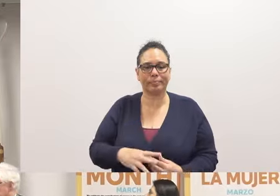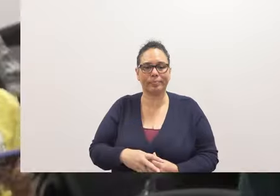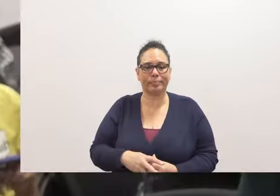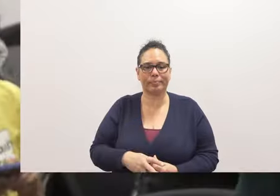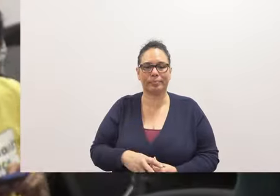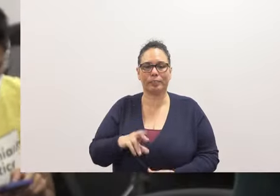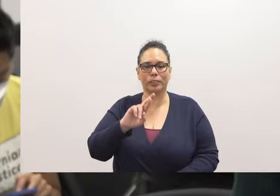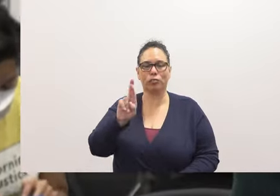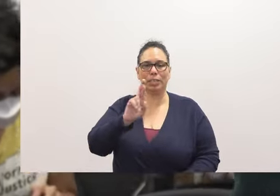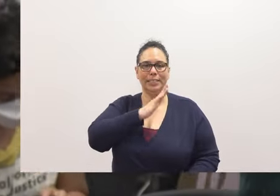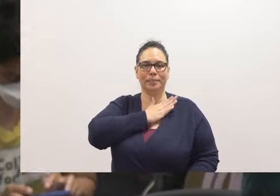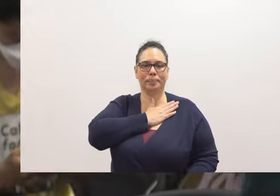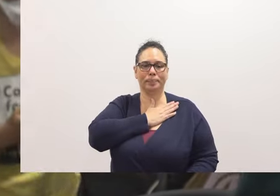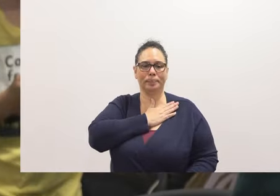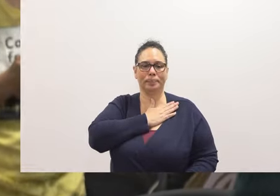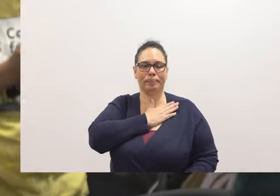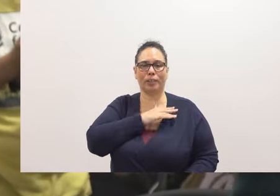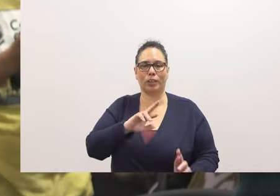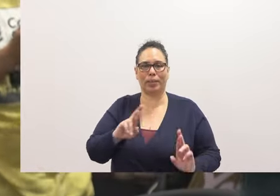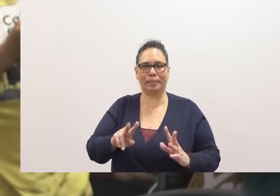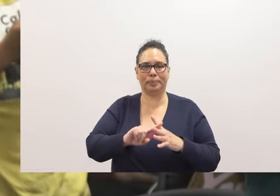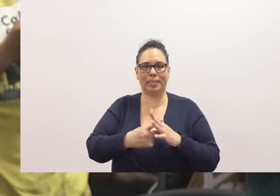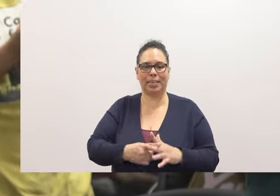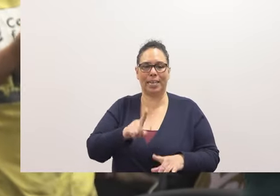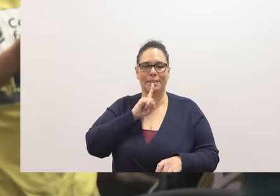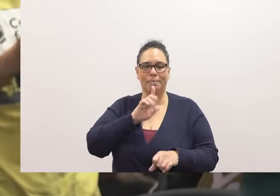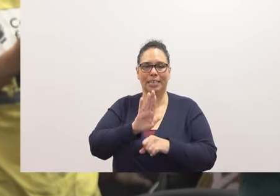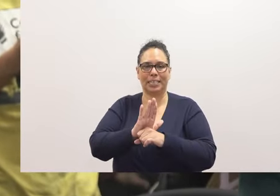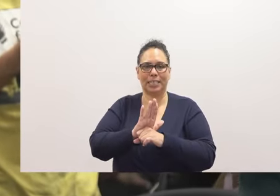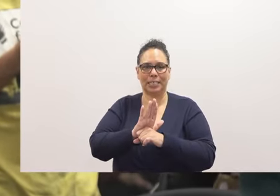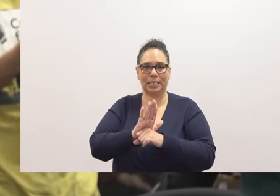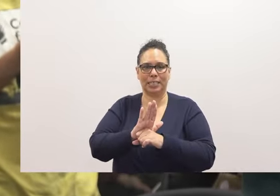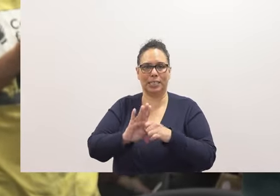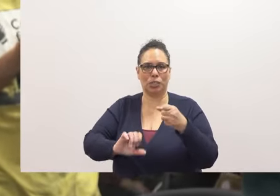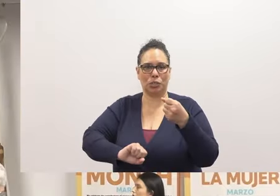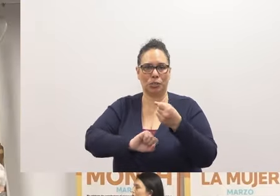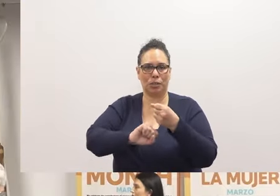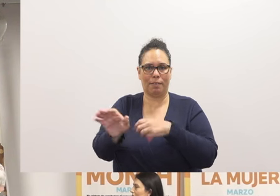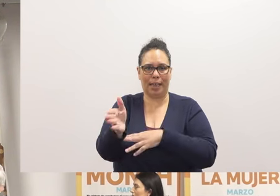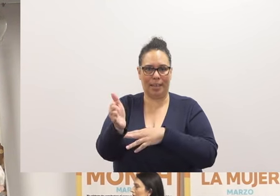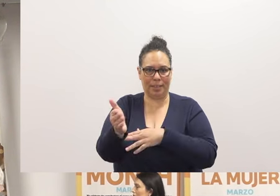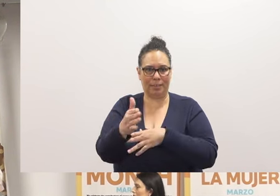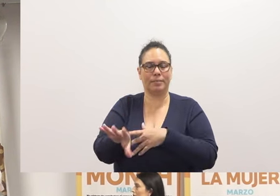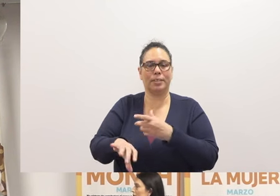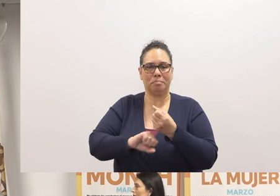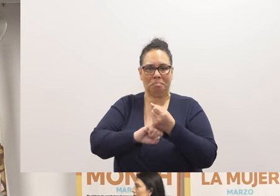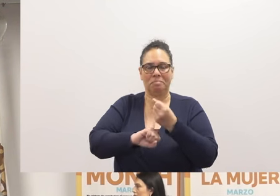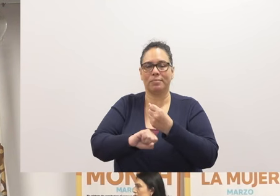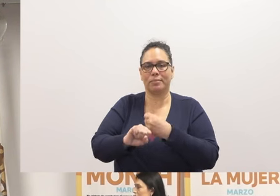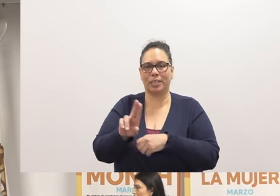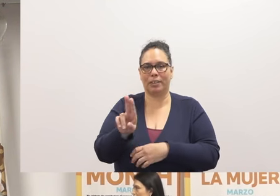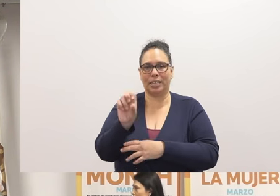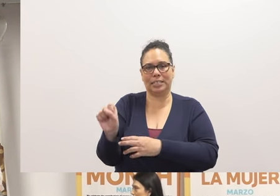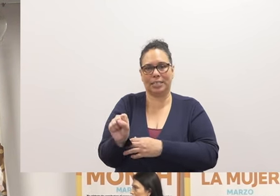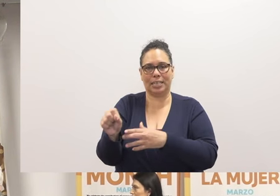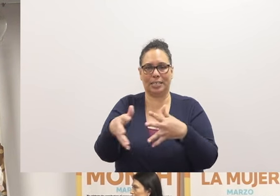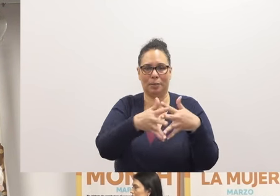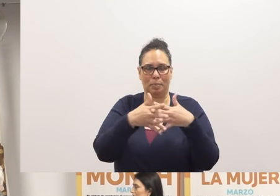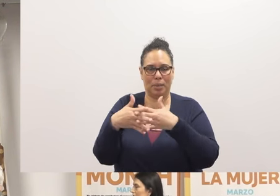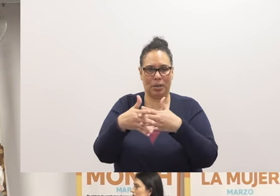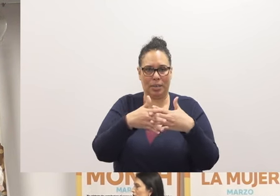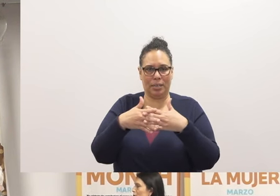Put your right hand over your heart. Ready? Begin. I pledge allegiance to the flag of the United States of